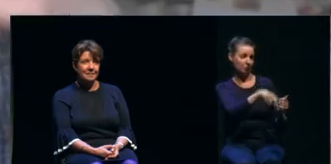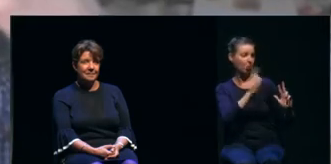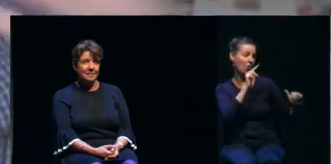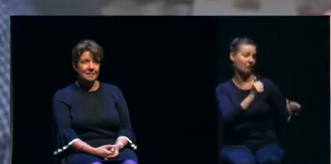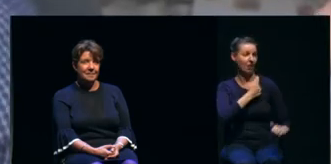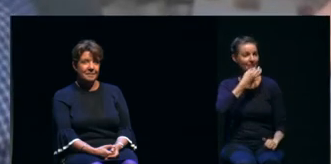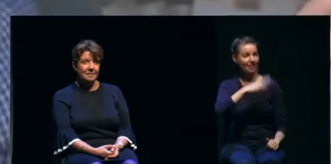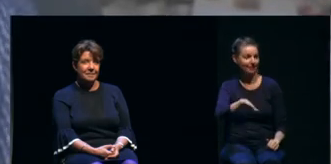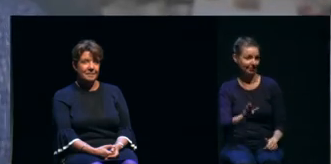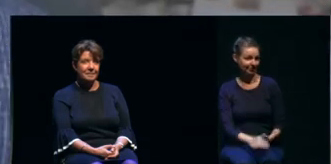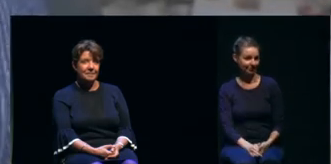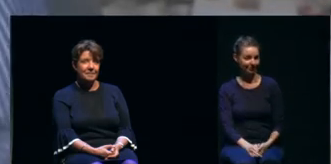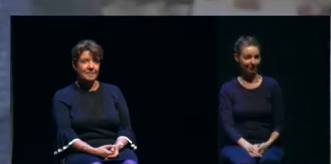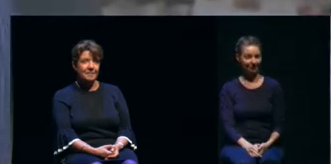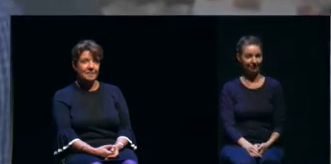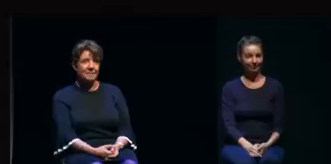Thrones.